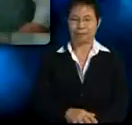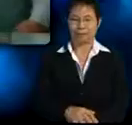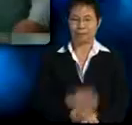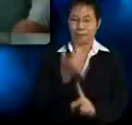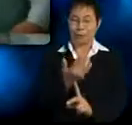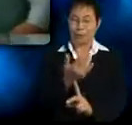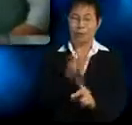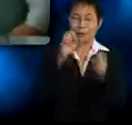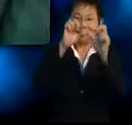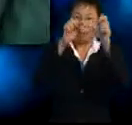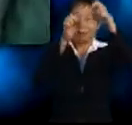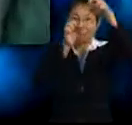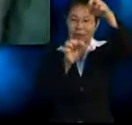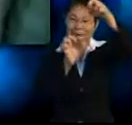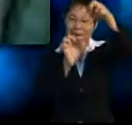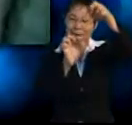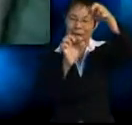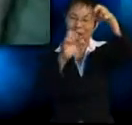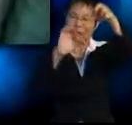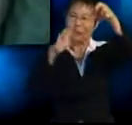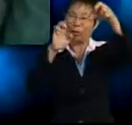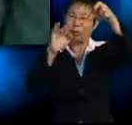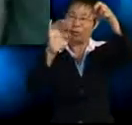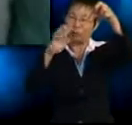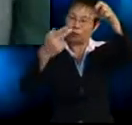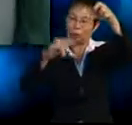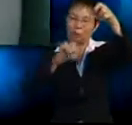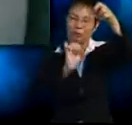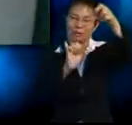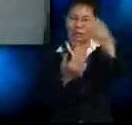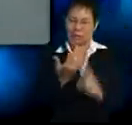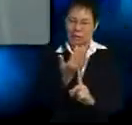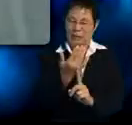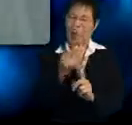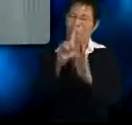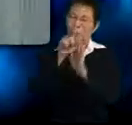and heat the marble chip for about 2 to 3 minutes.